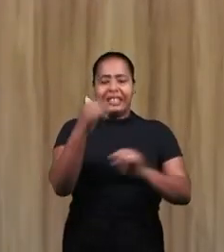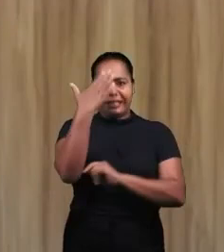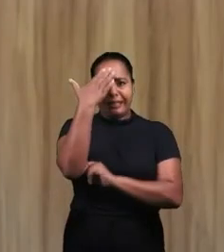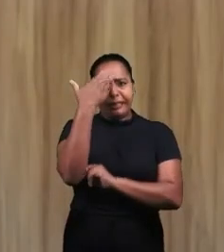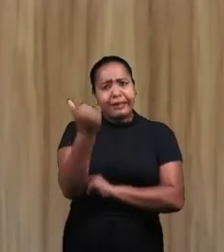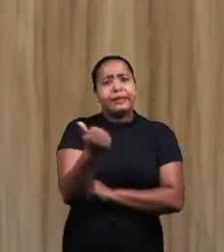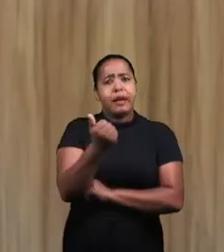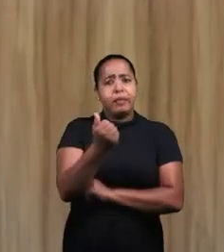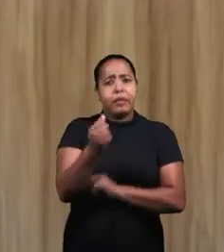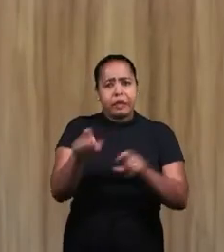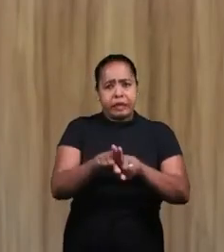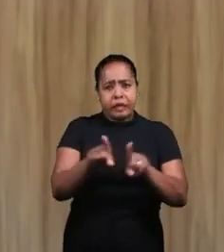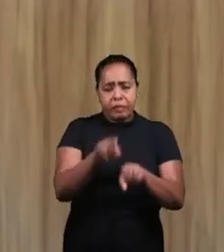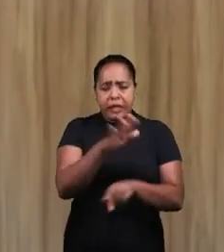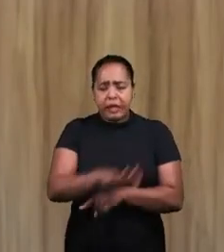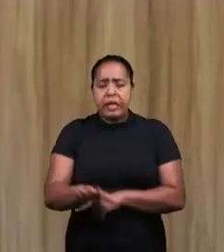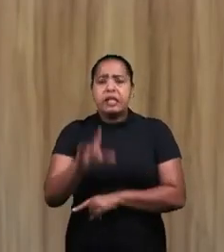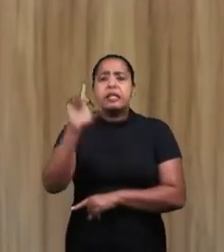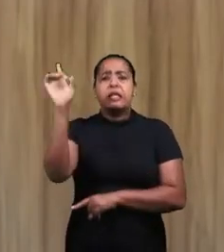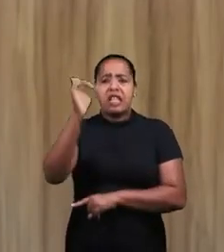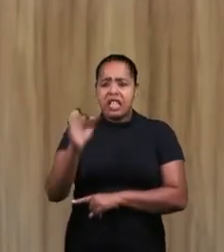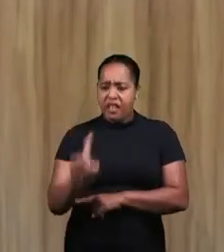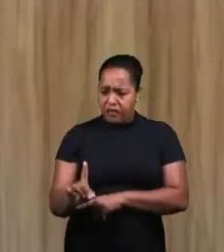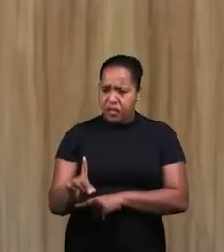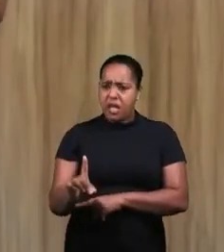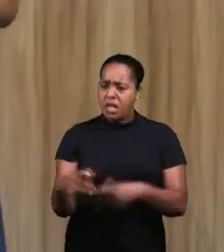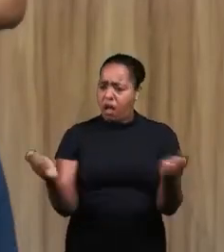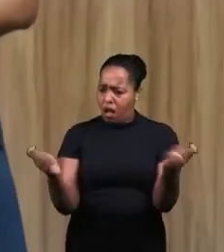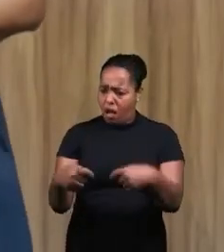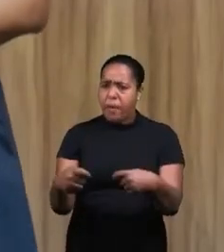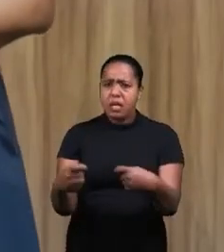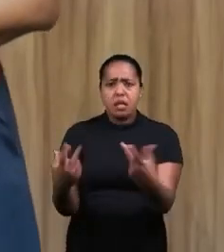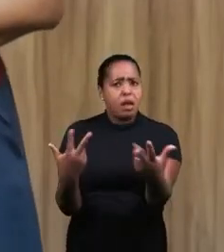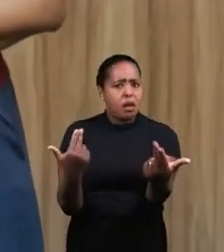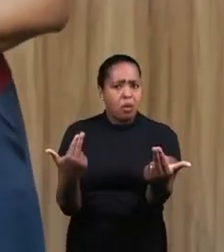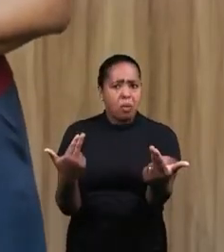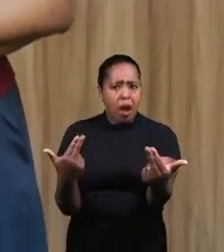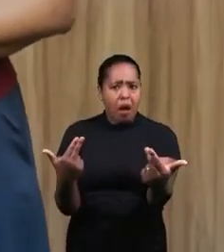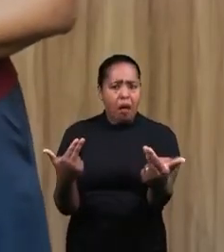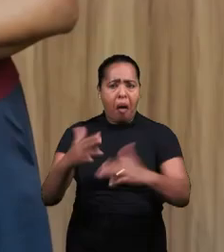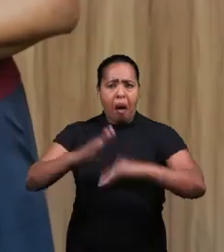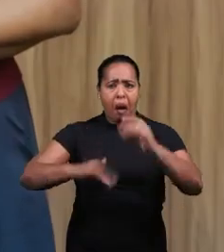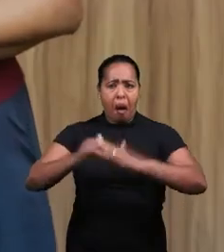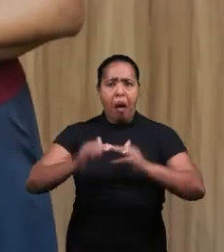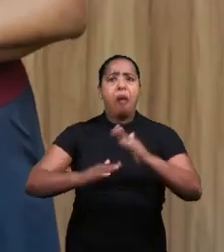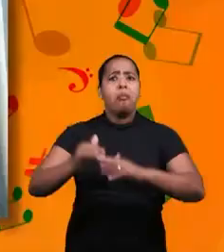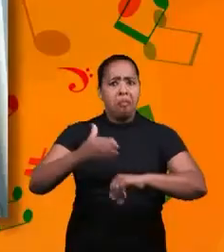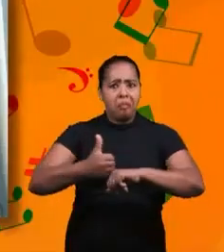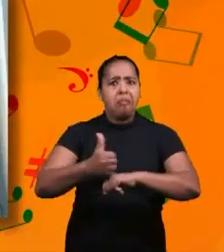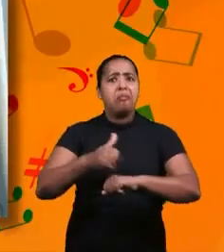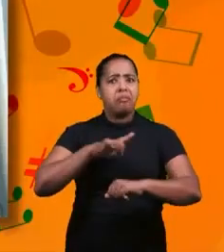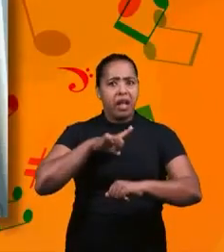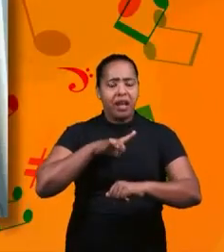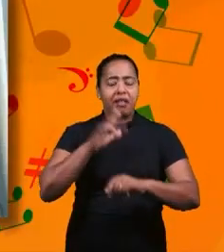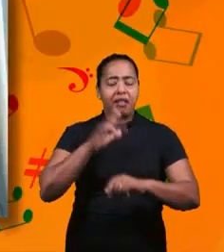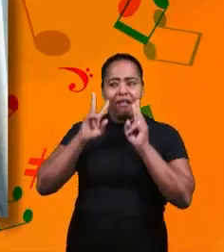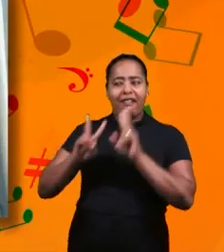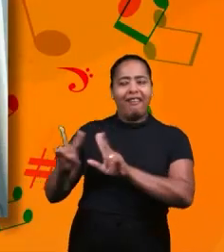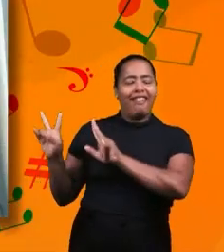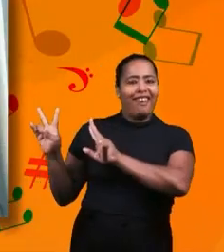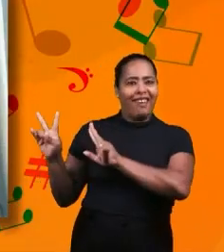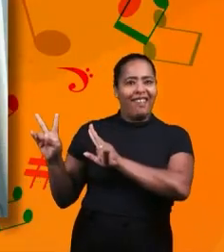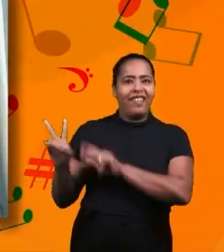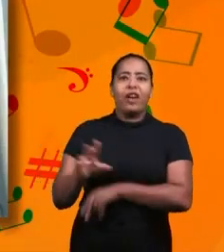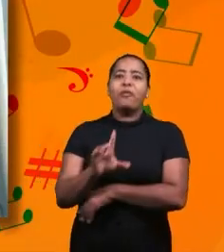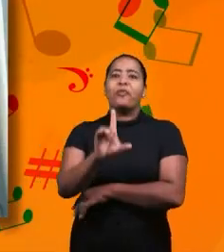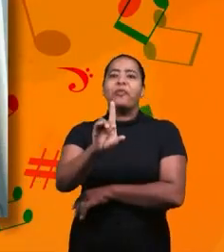are just as capable. They have their abilities. Let's see them. This is Davi